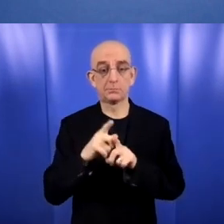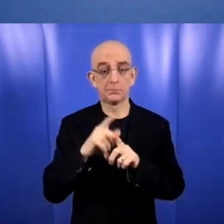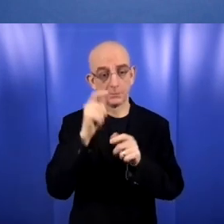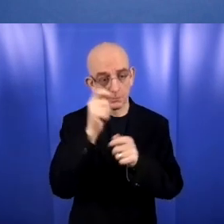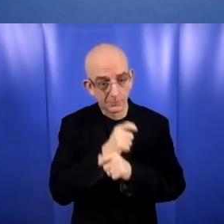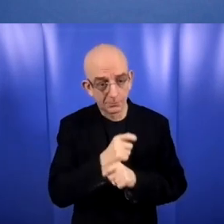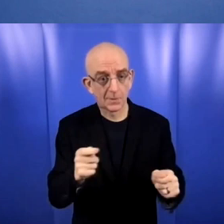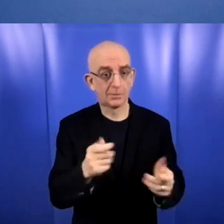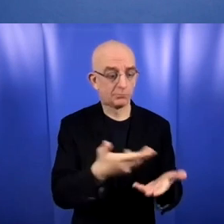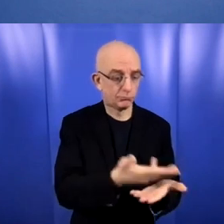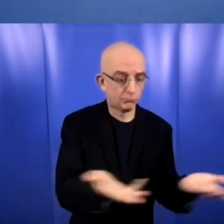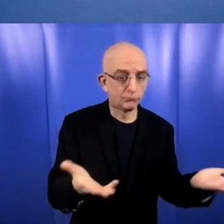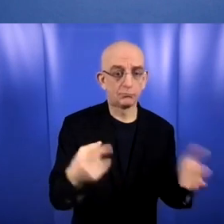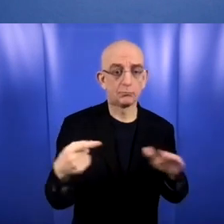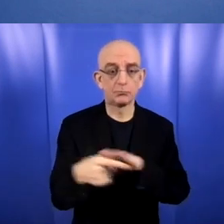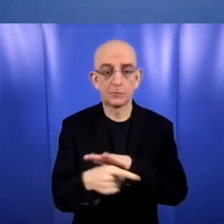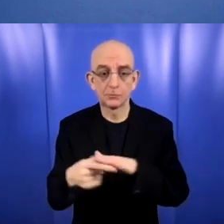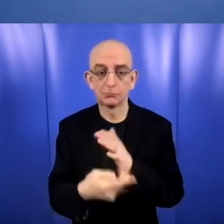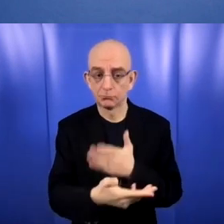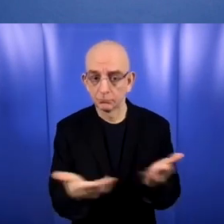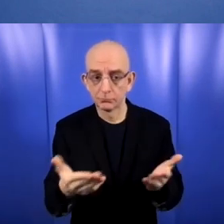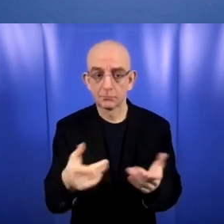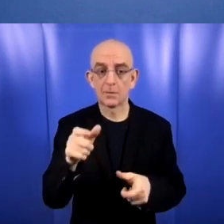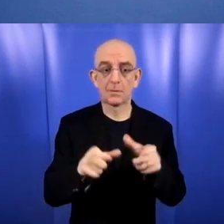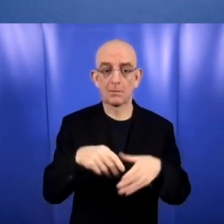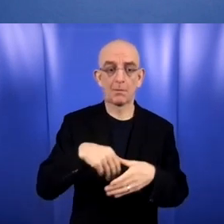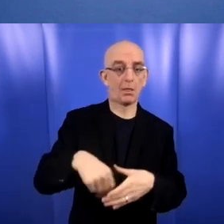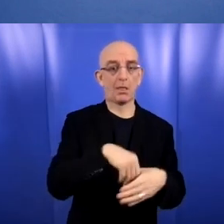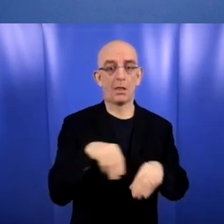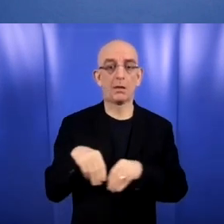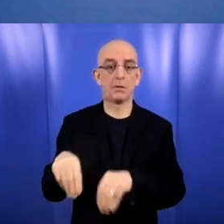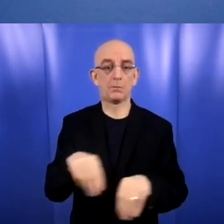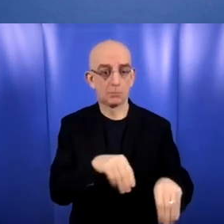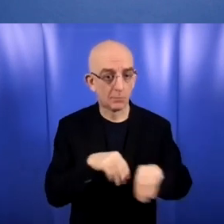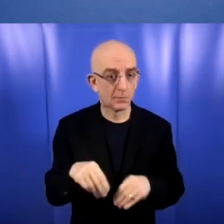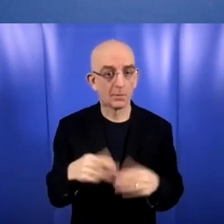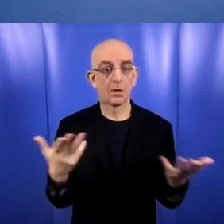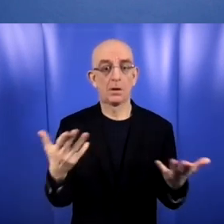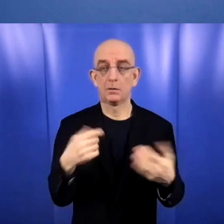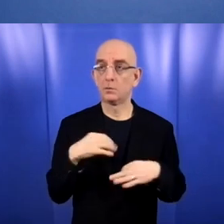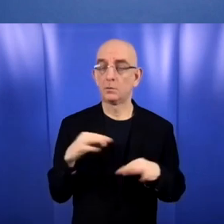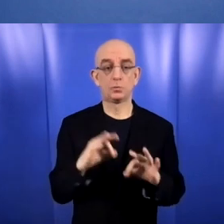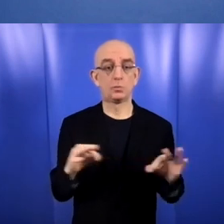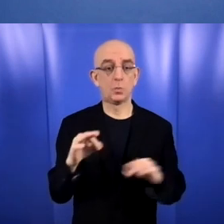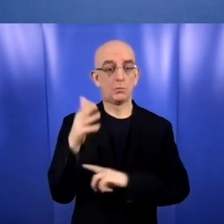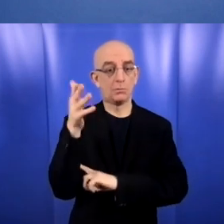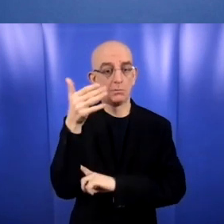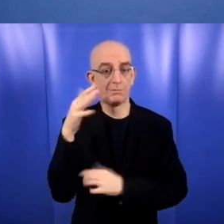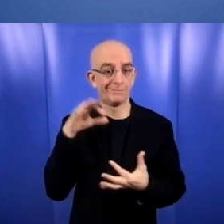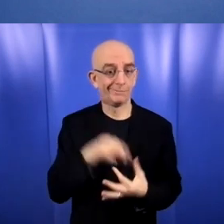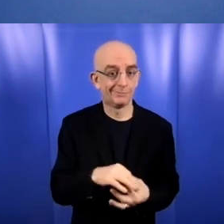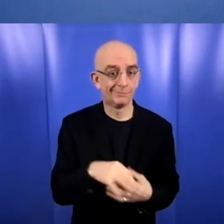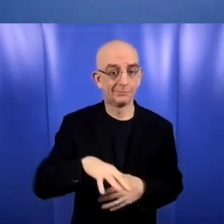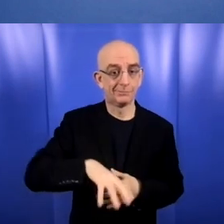it increases access for them to tertiary education, at the same time facilitate the state's ability to